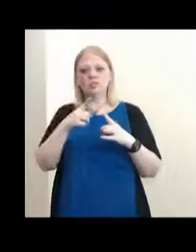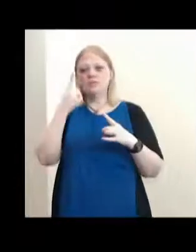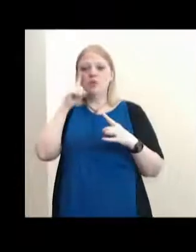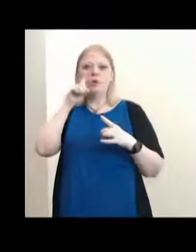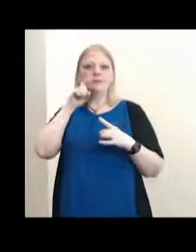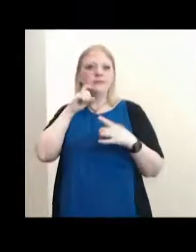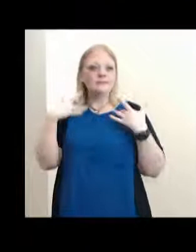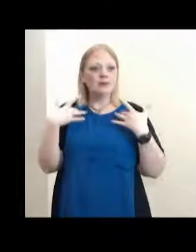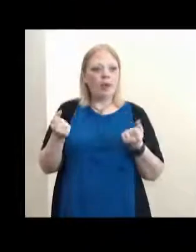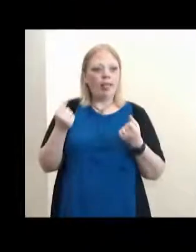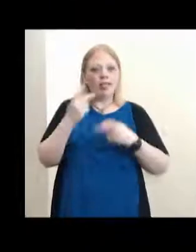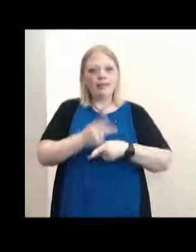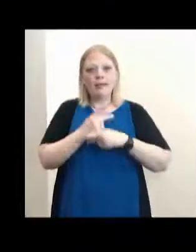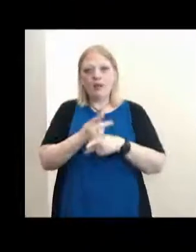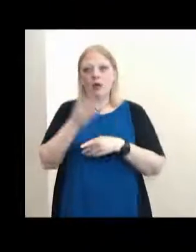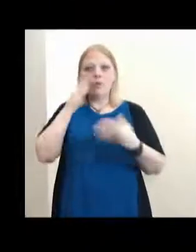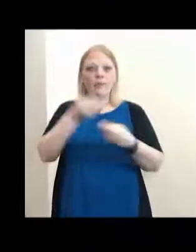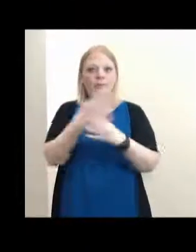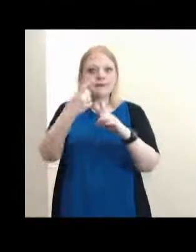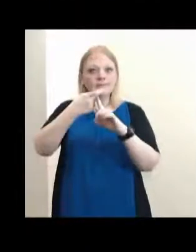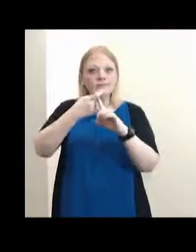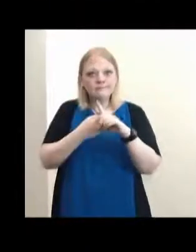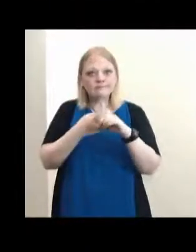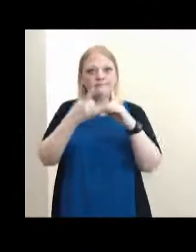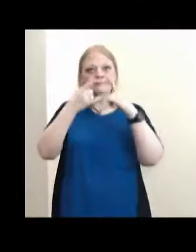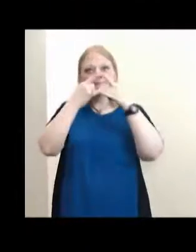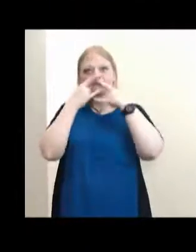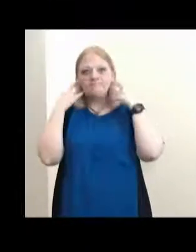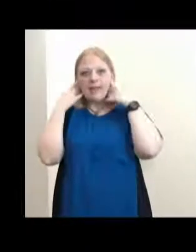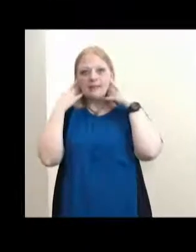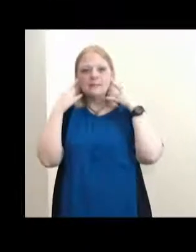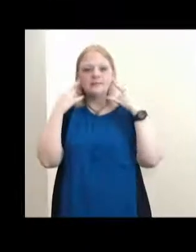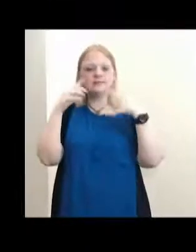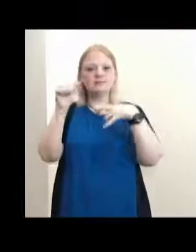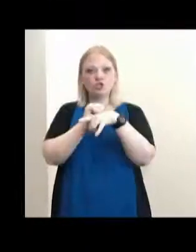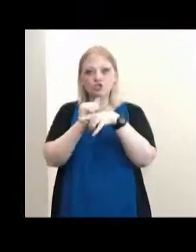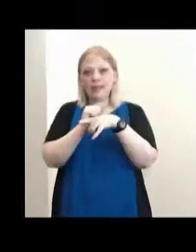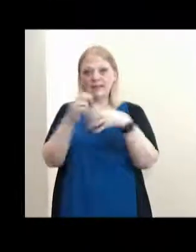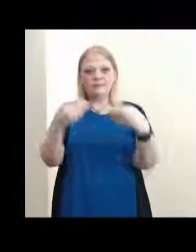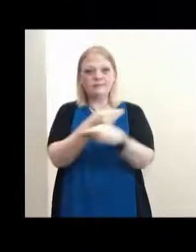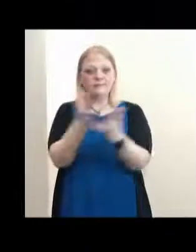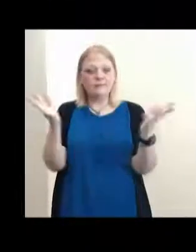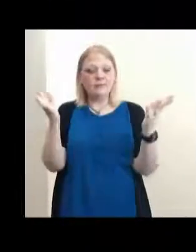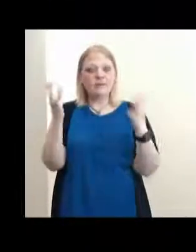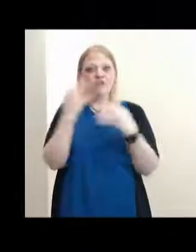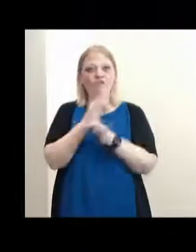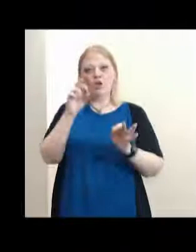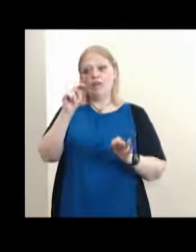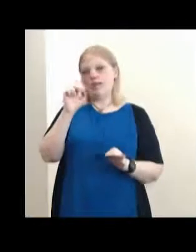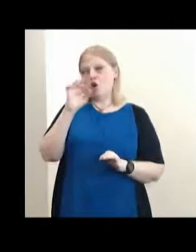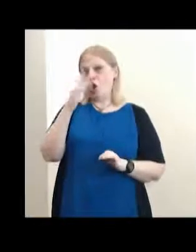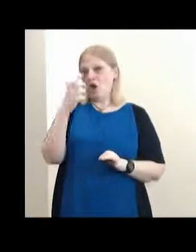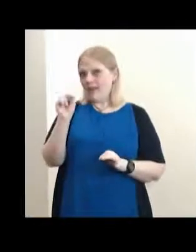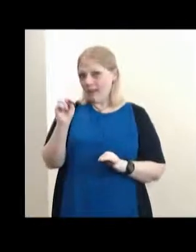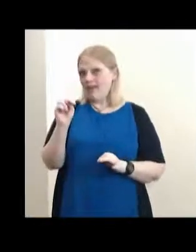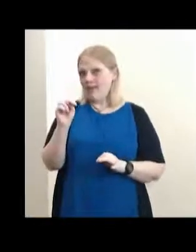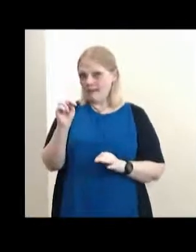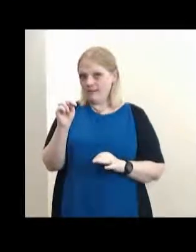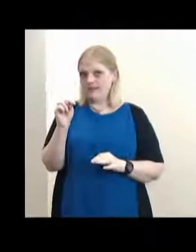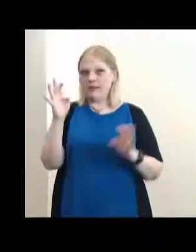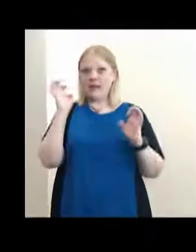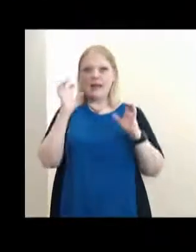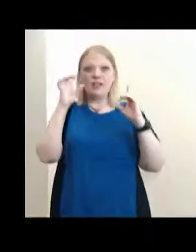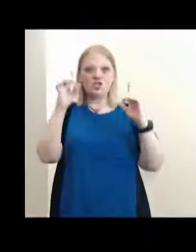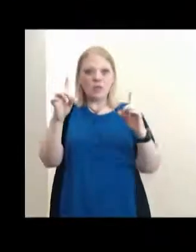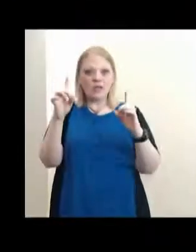health care. We're going to be giving out condoms. We're going to give out masks. We're going to be training and giving out free Narcan kits. We're going to be